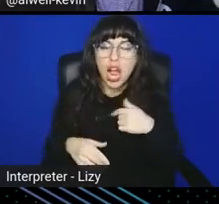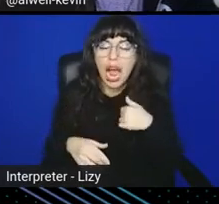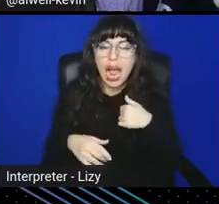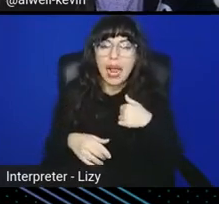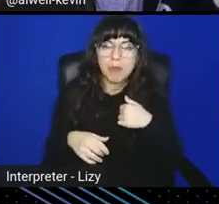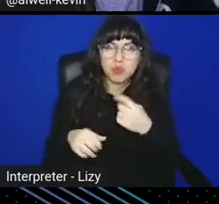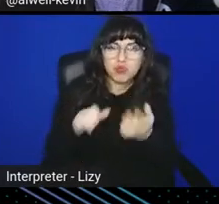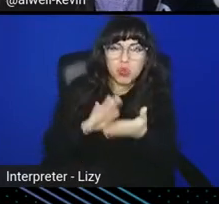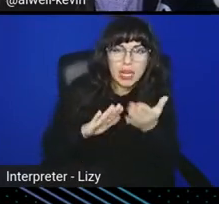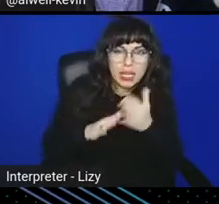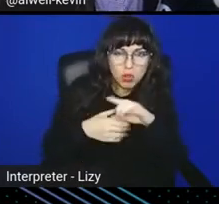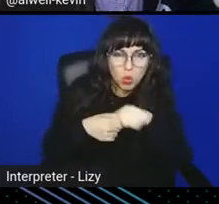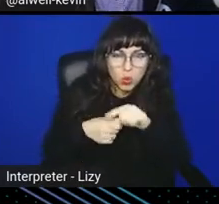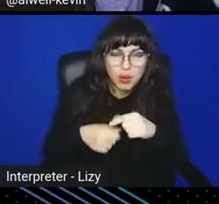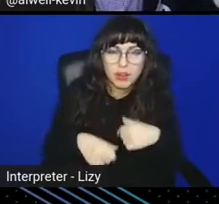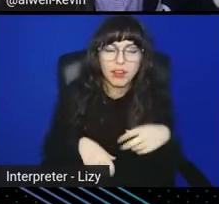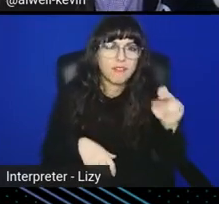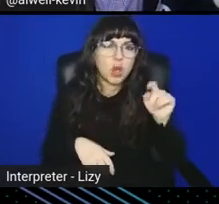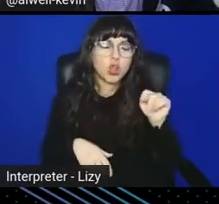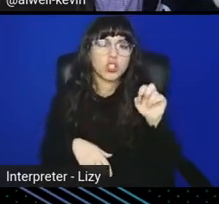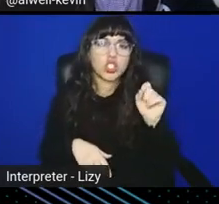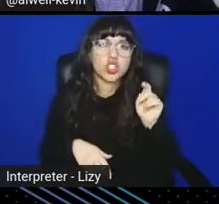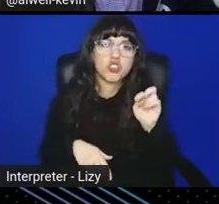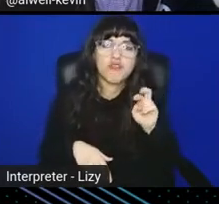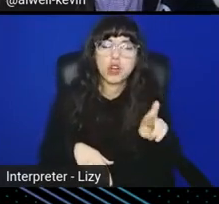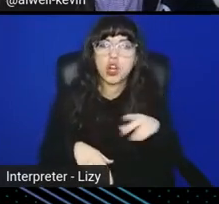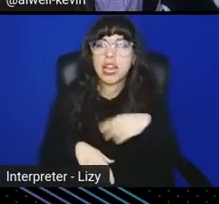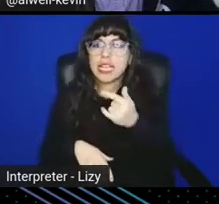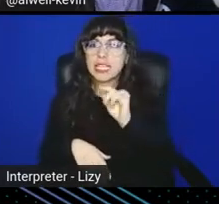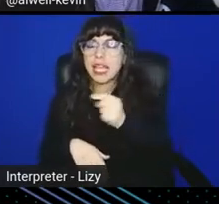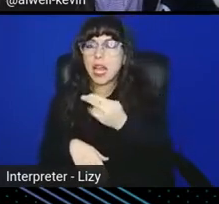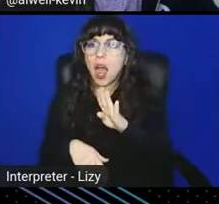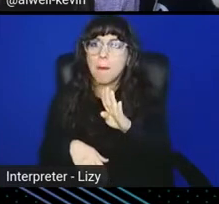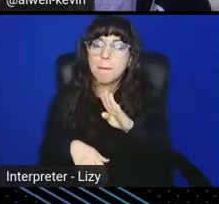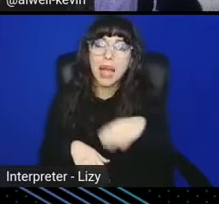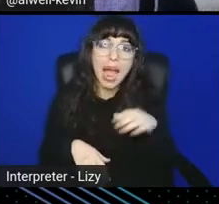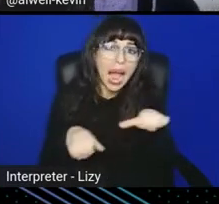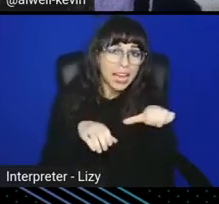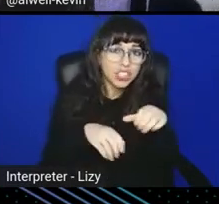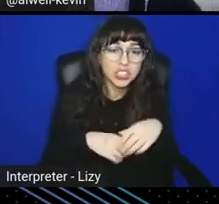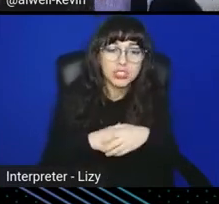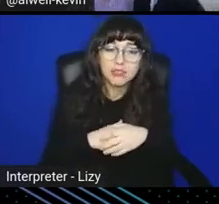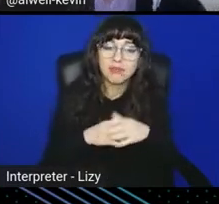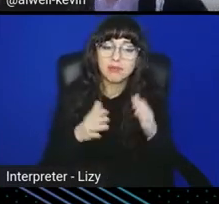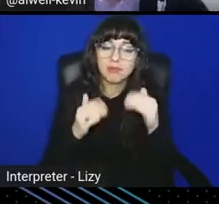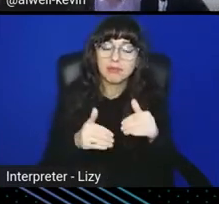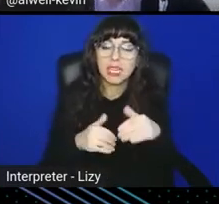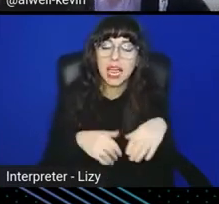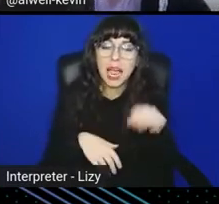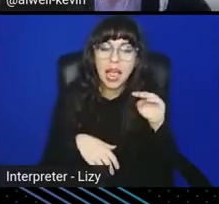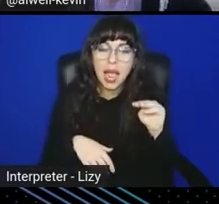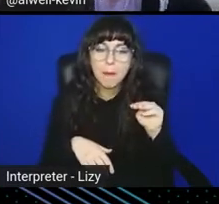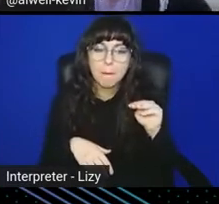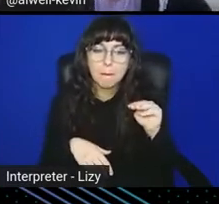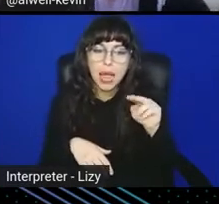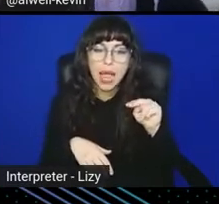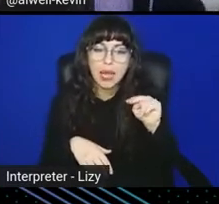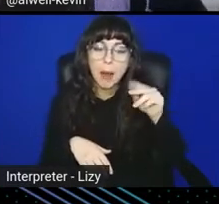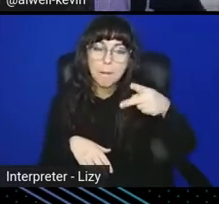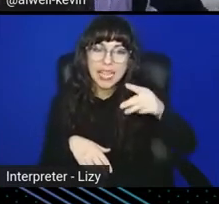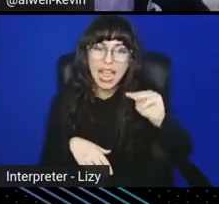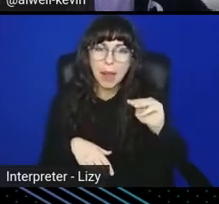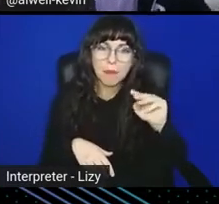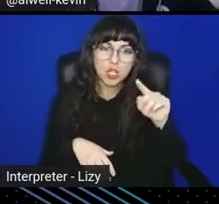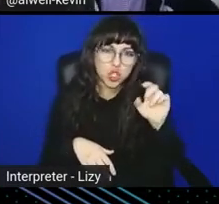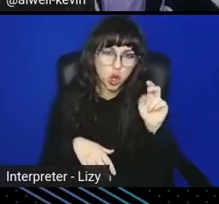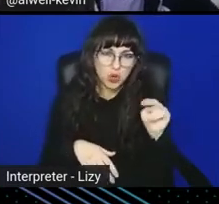server, I have my GitHub Actions runner, and I'm retrieving my NPM token from there. So let me go ahead and kick